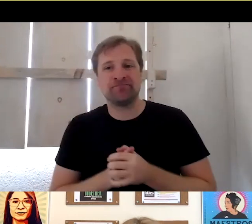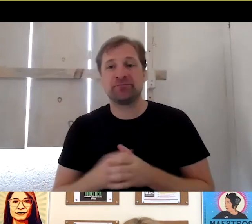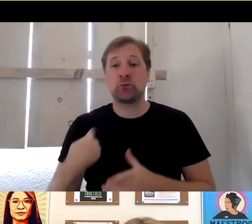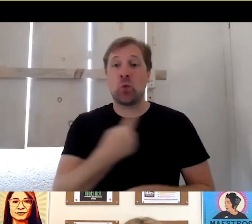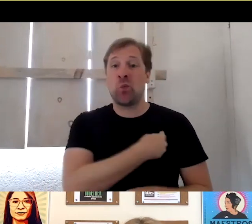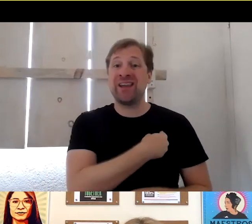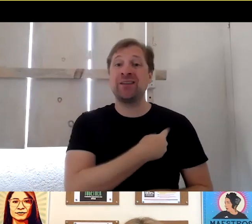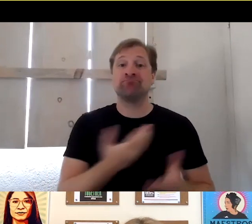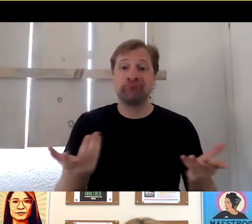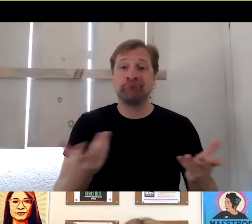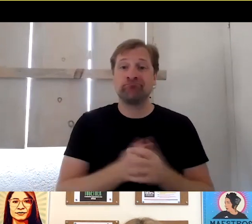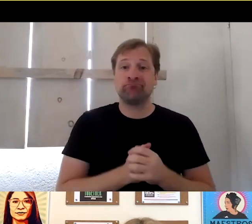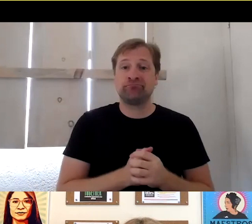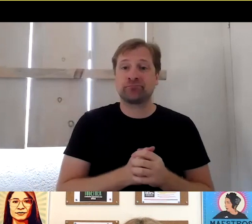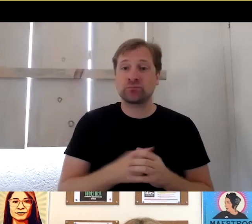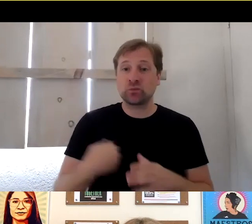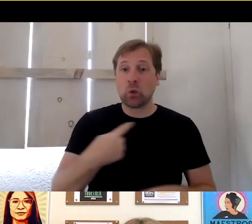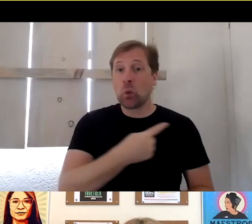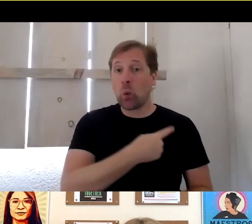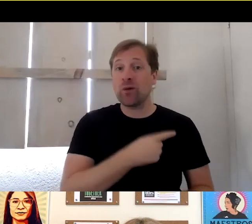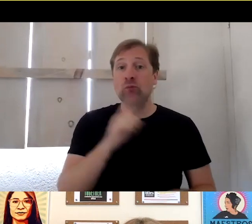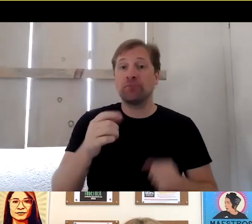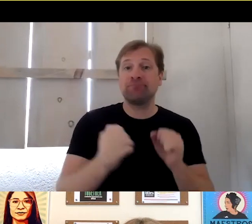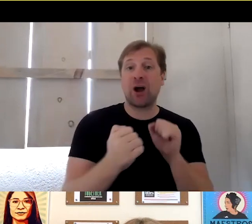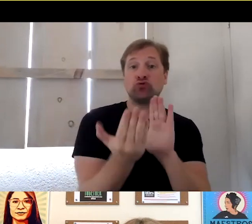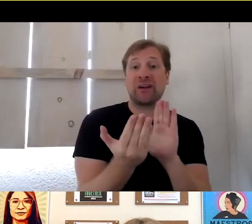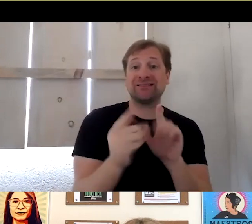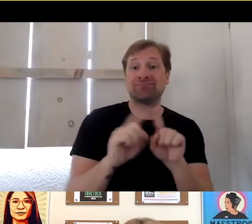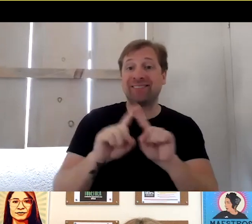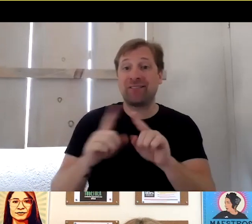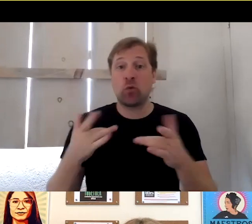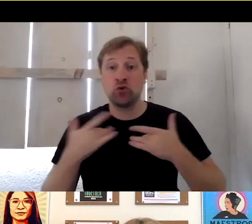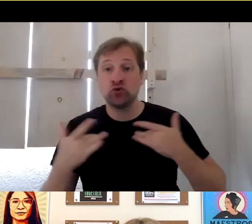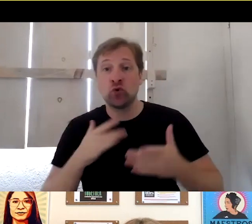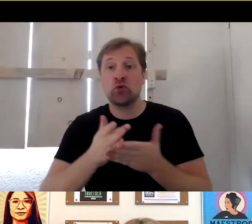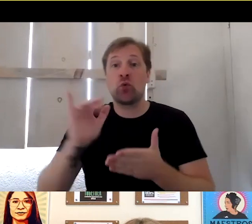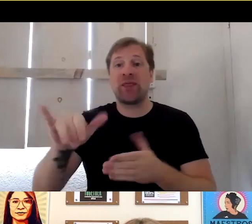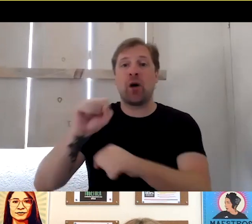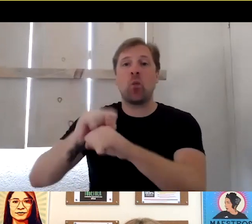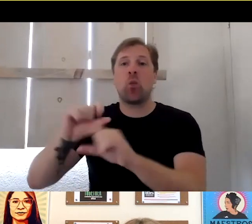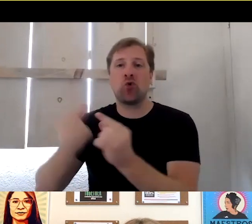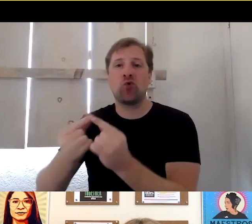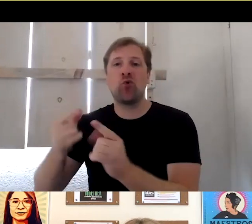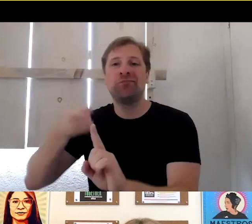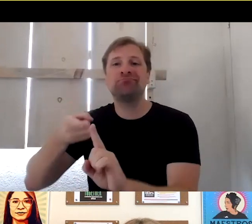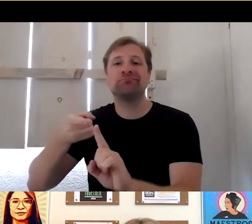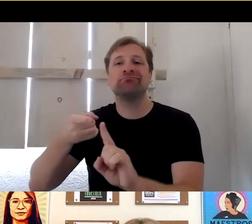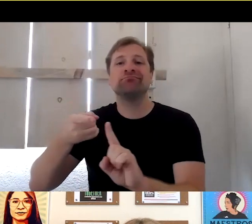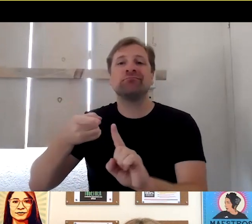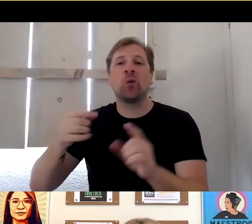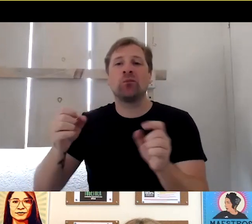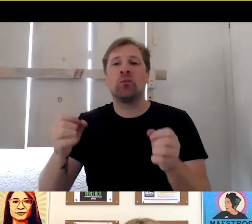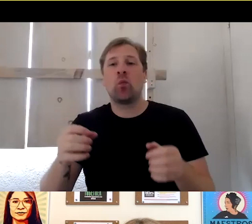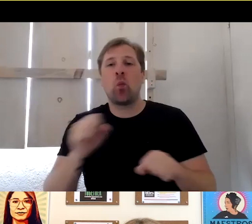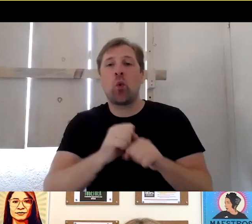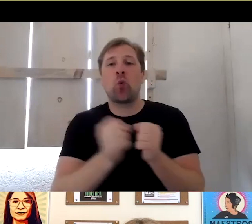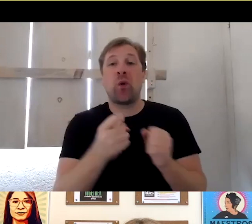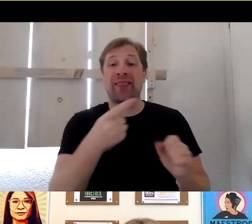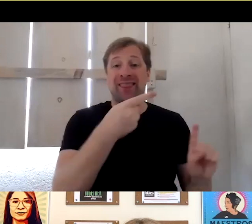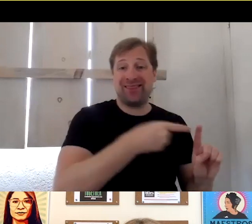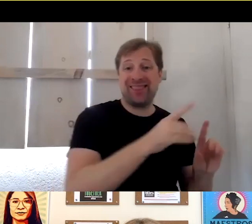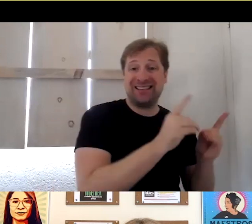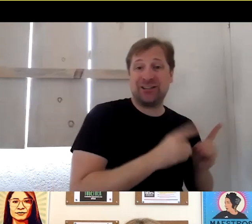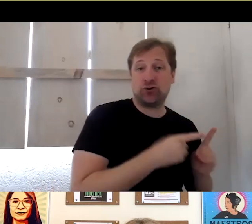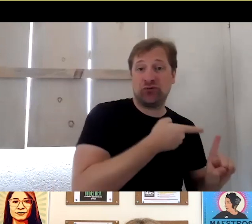going to be addressing these concerns through this work group with the district. So assessments and